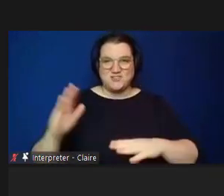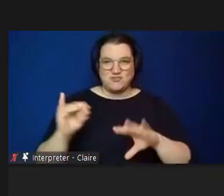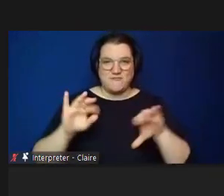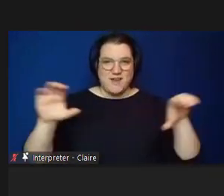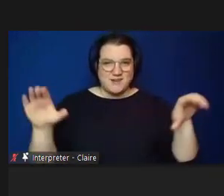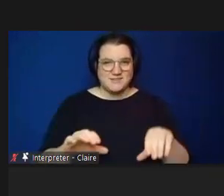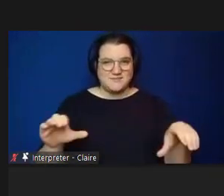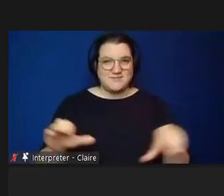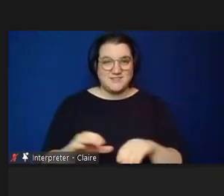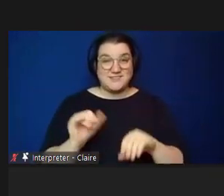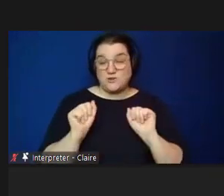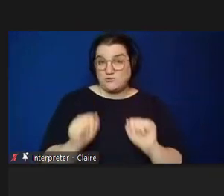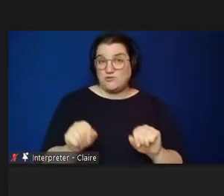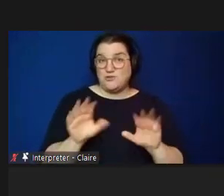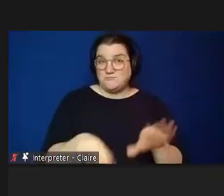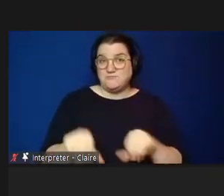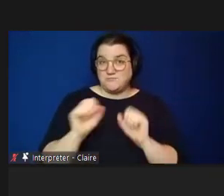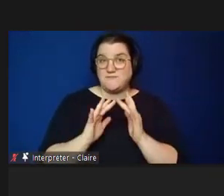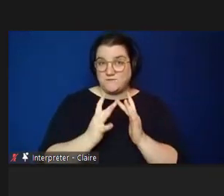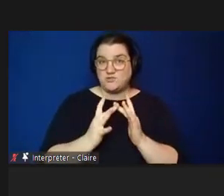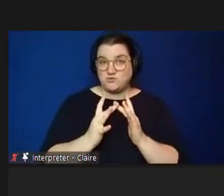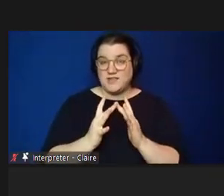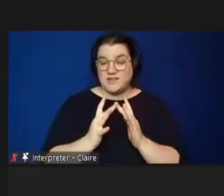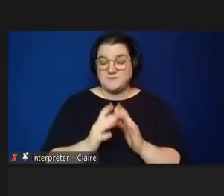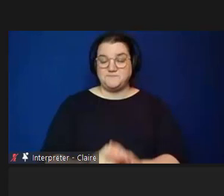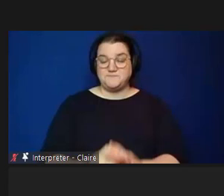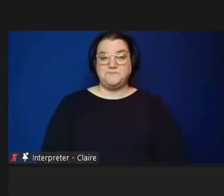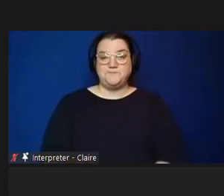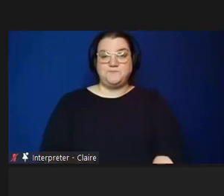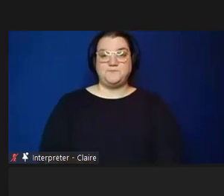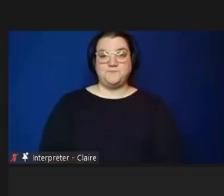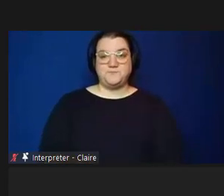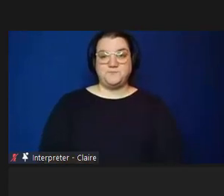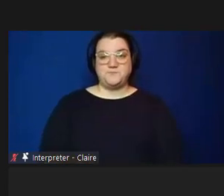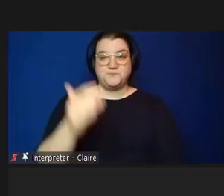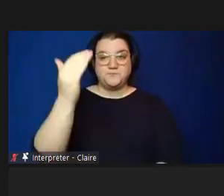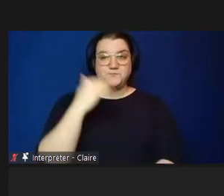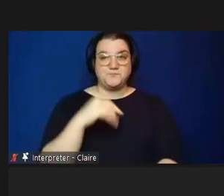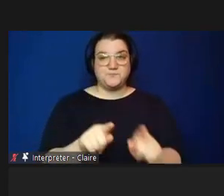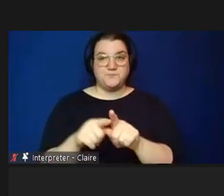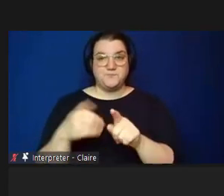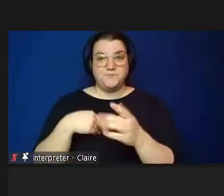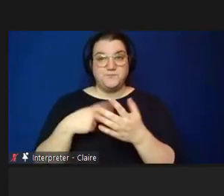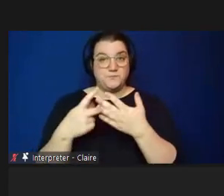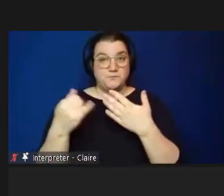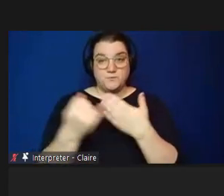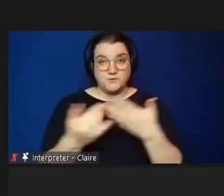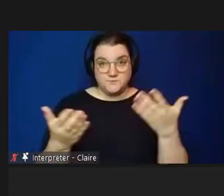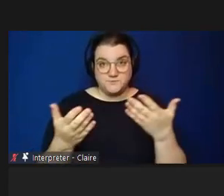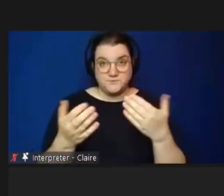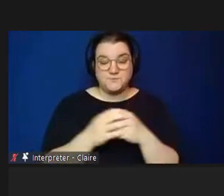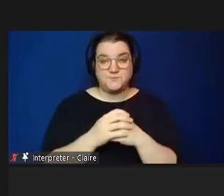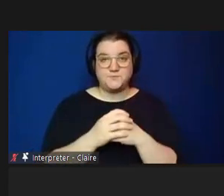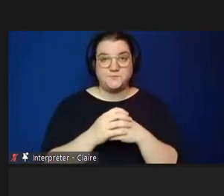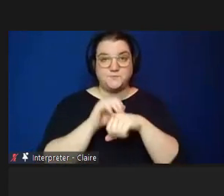activities that could be done virtually. We also had a project that was working